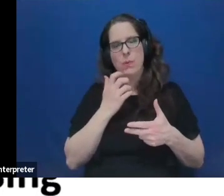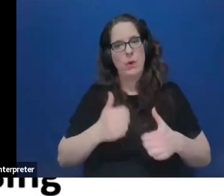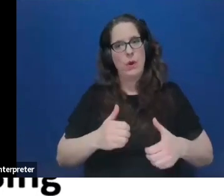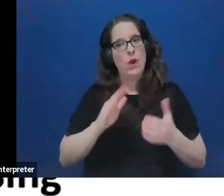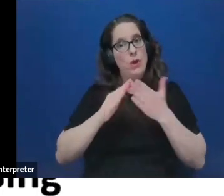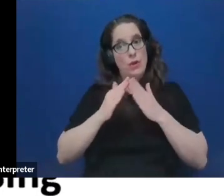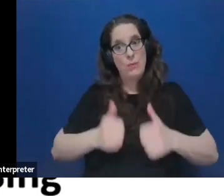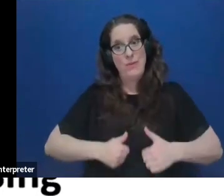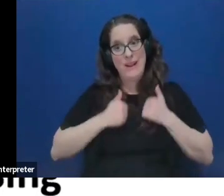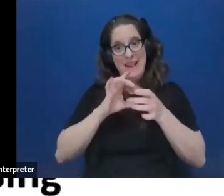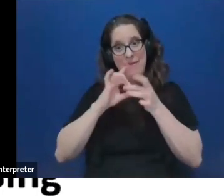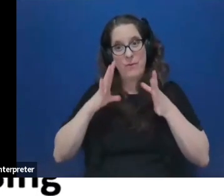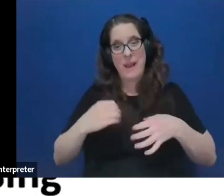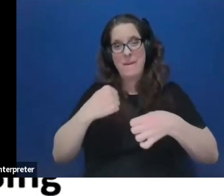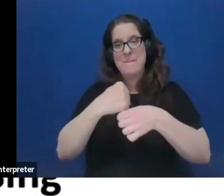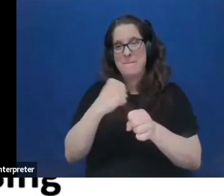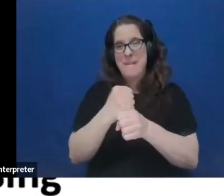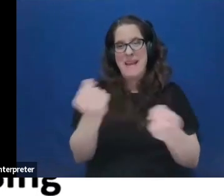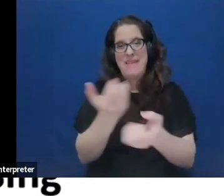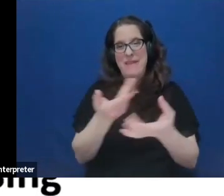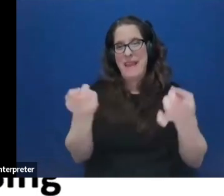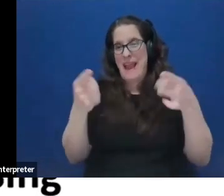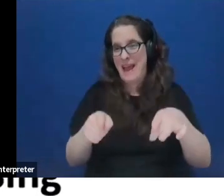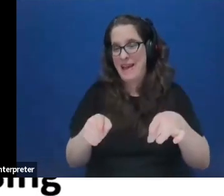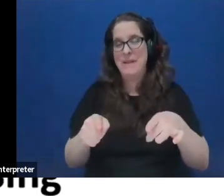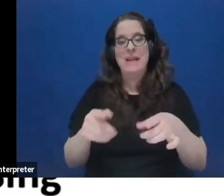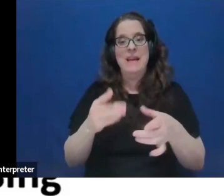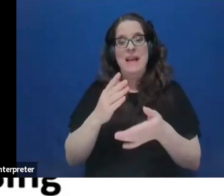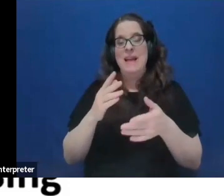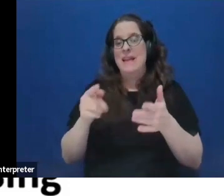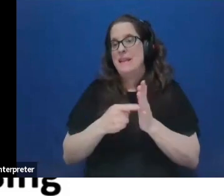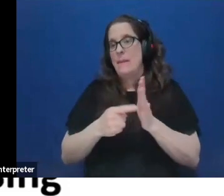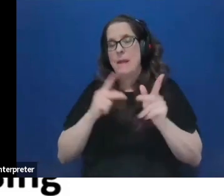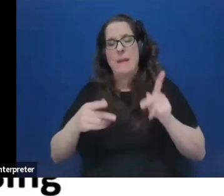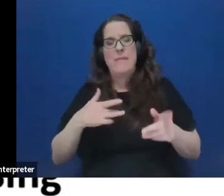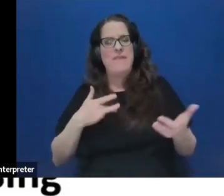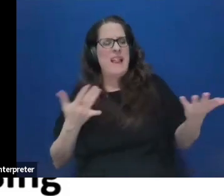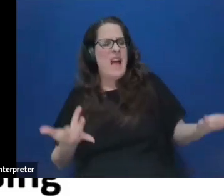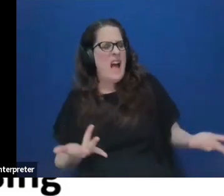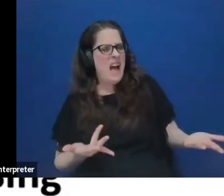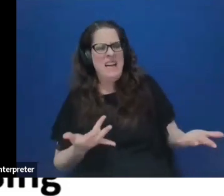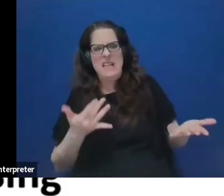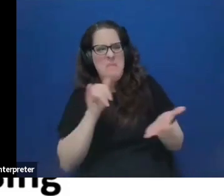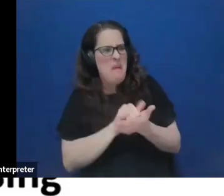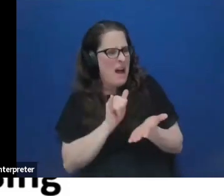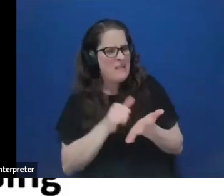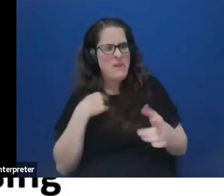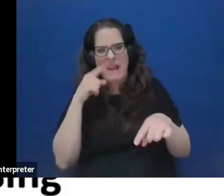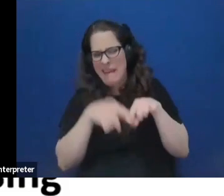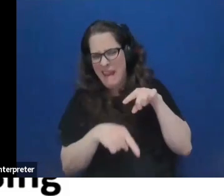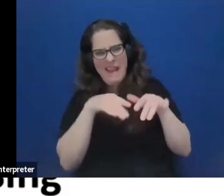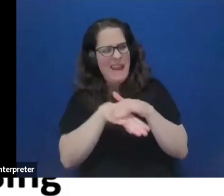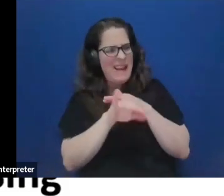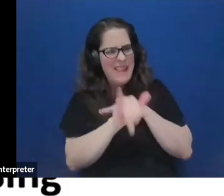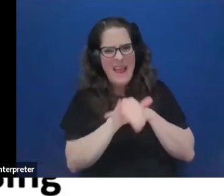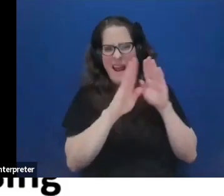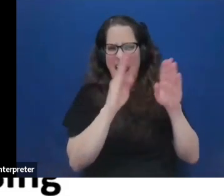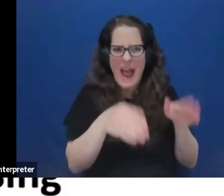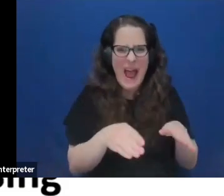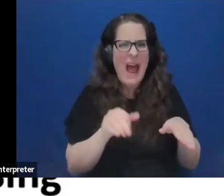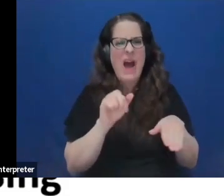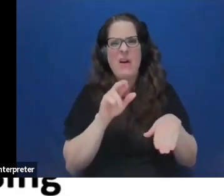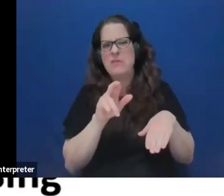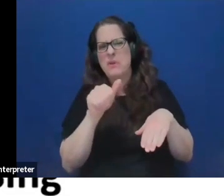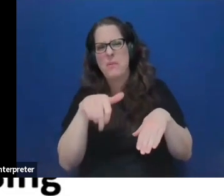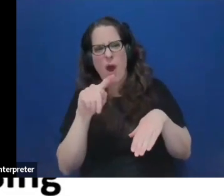make it happen. Things that people feel impossible. Well, how are we going to get into this apartment or to this house or the right aids, the